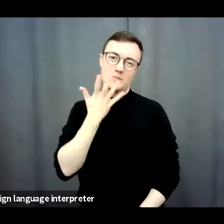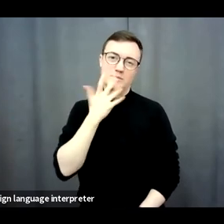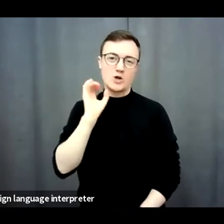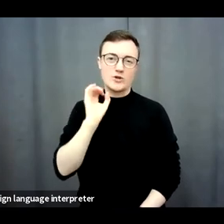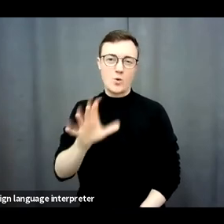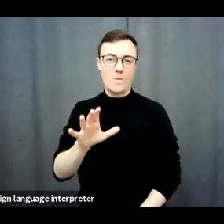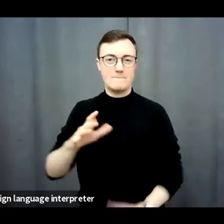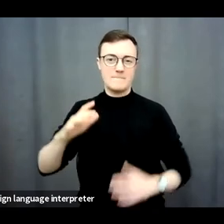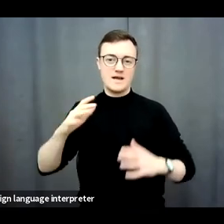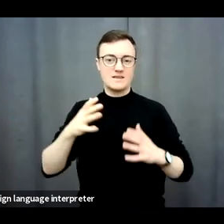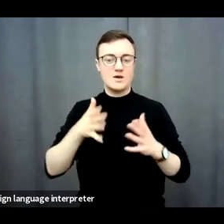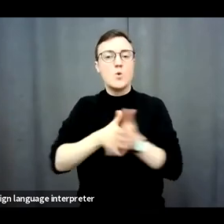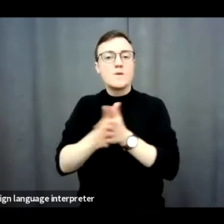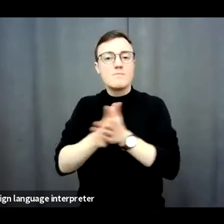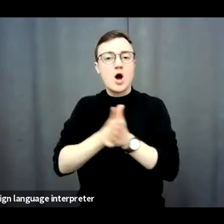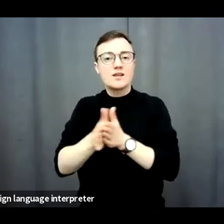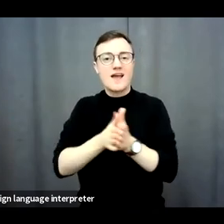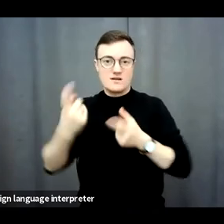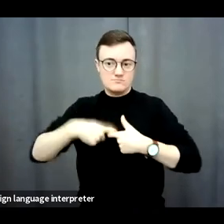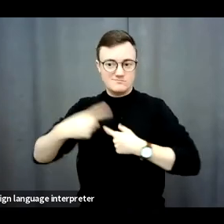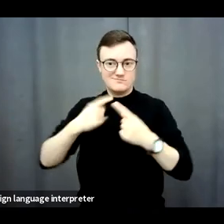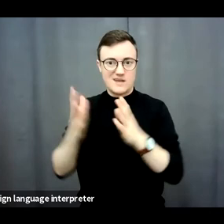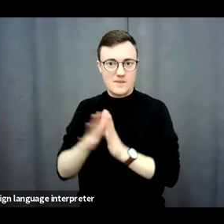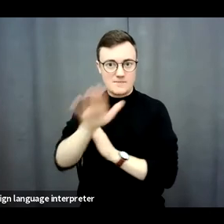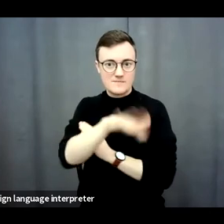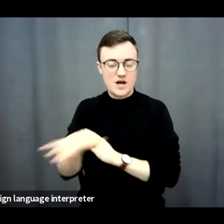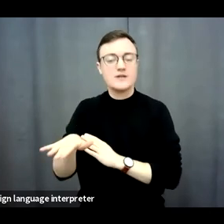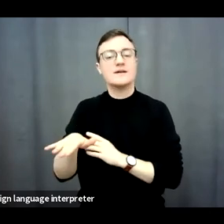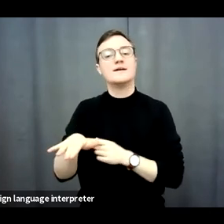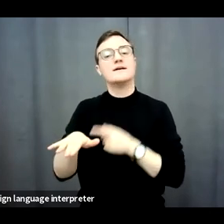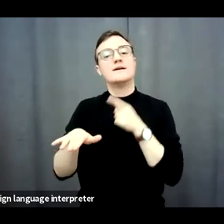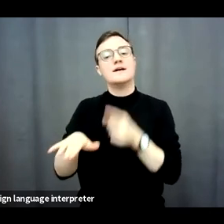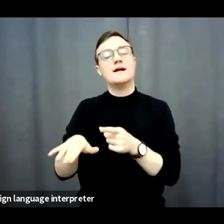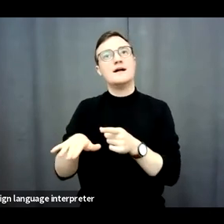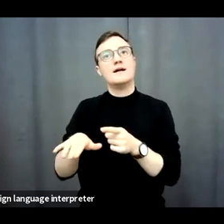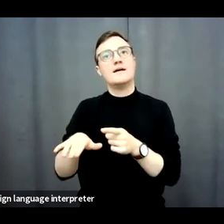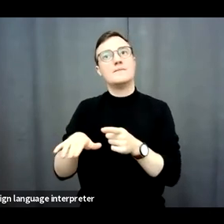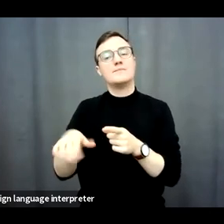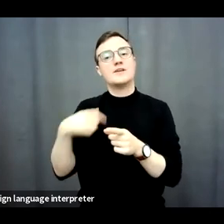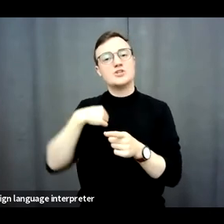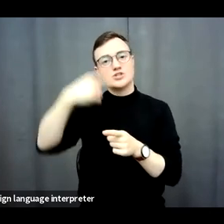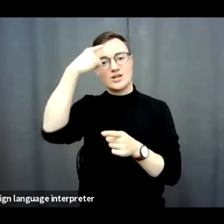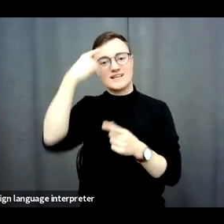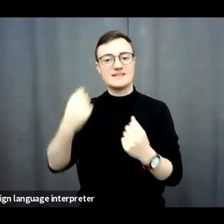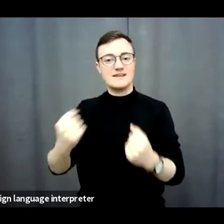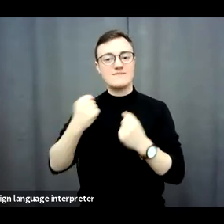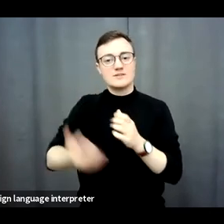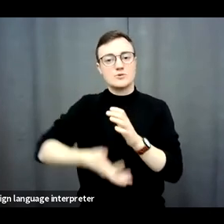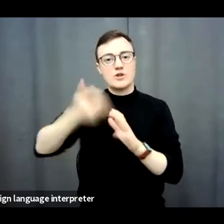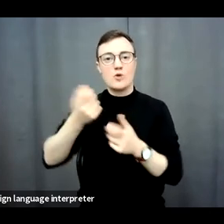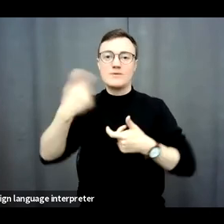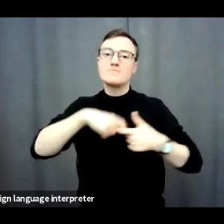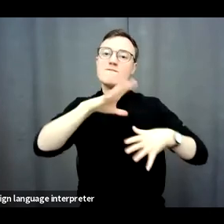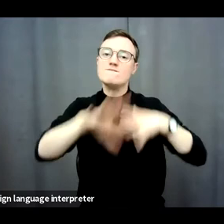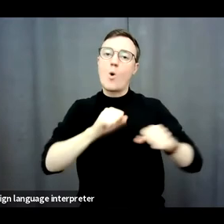and that occur in terms of children's participation. And then I think, you know, introducing the discussion around violence against children